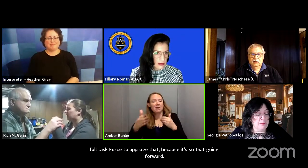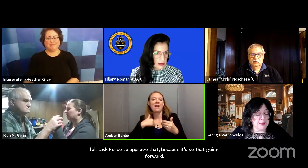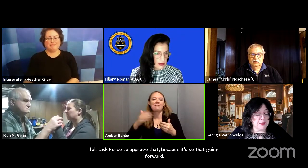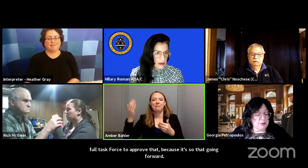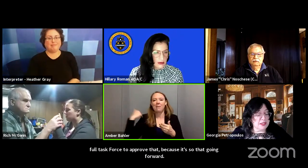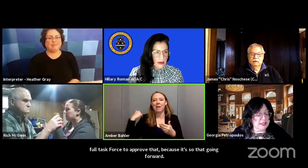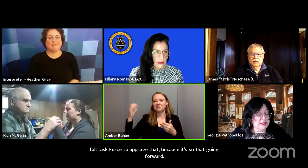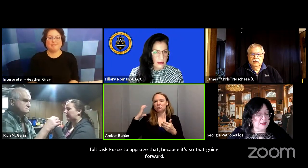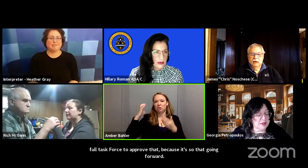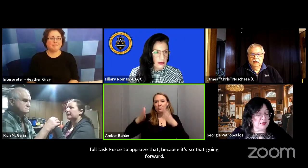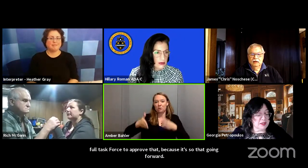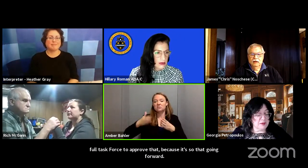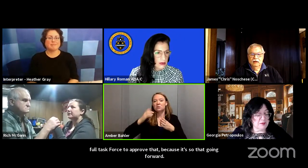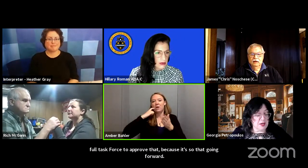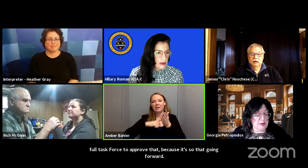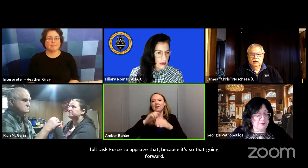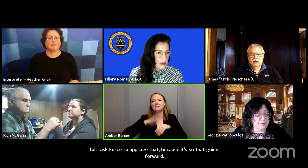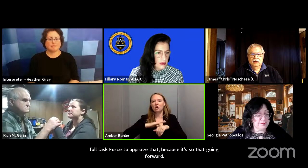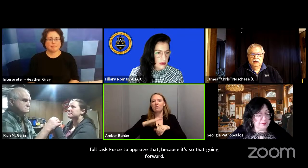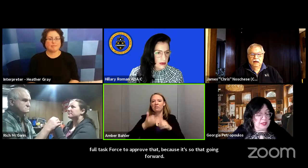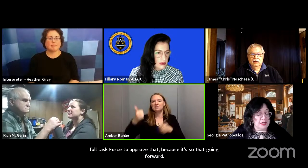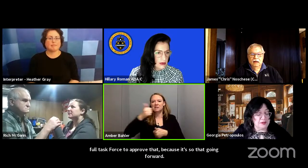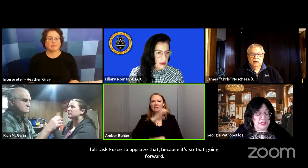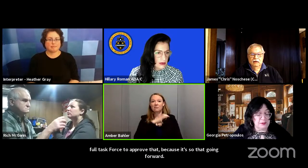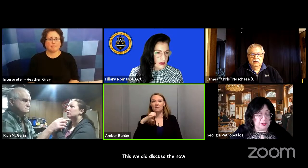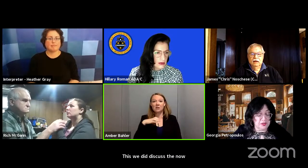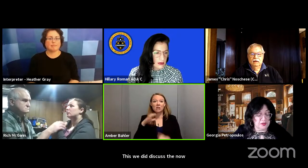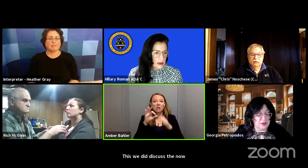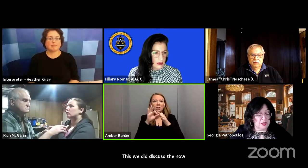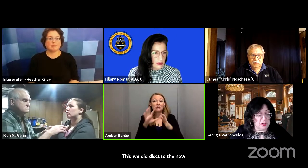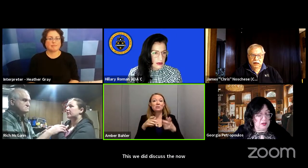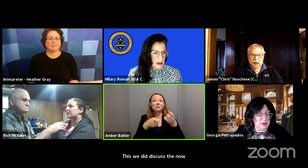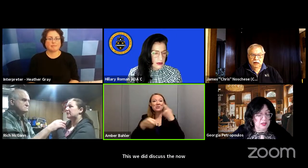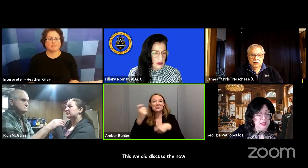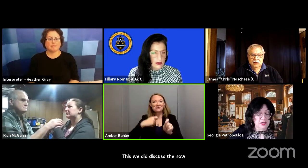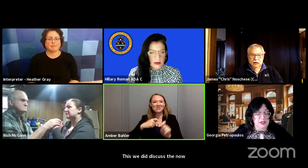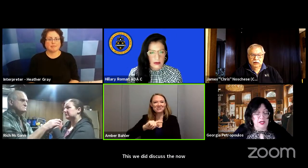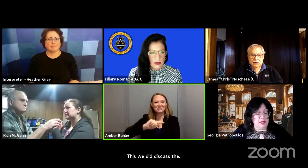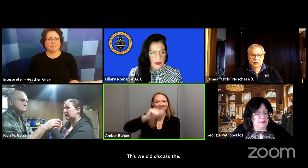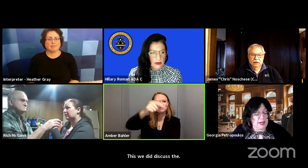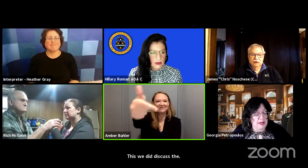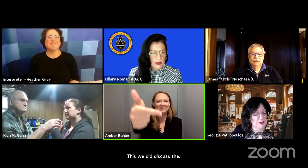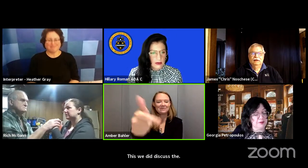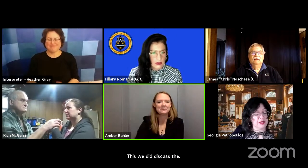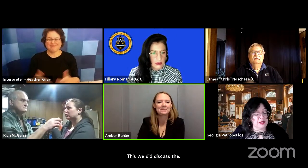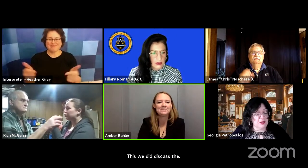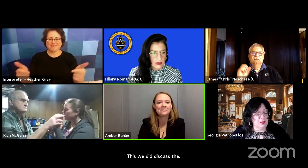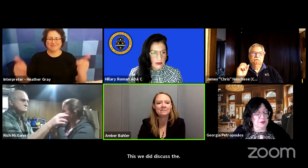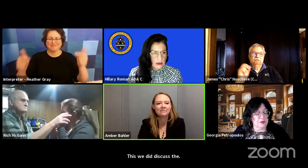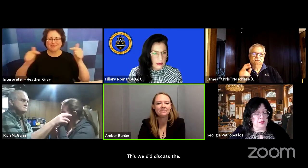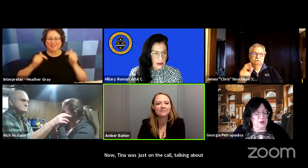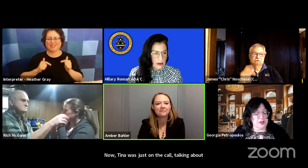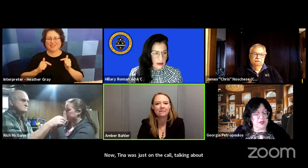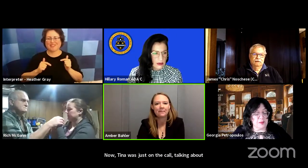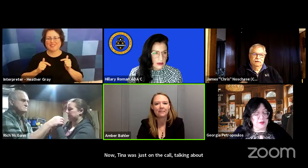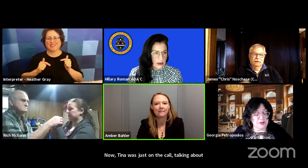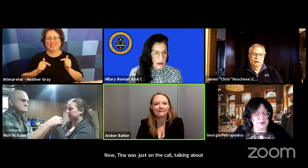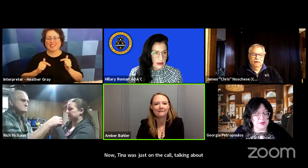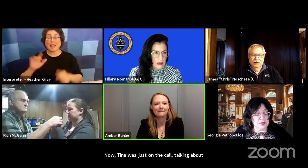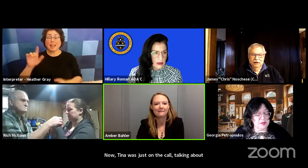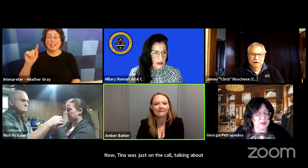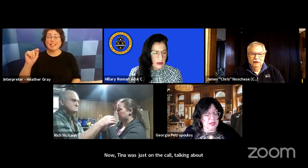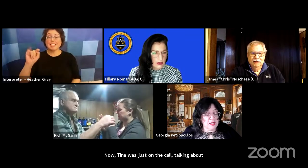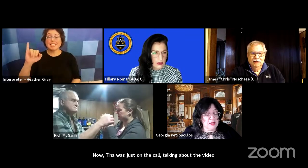We did discuss the, now Tina was just on the call, talking about the video for the